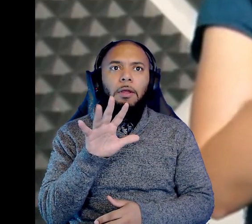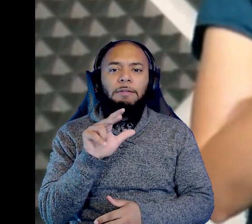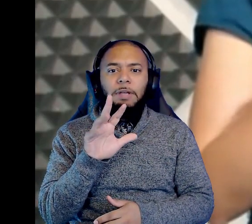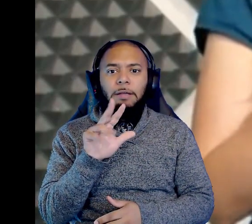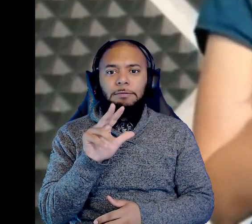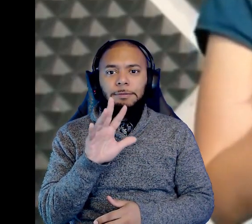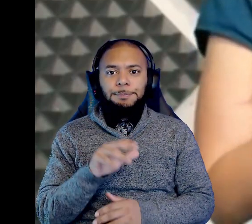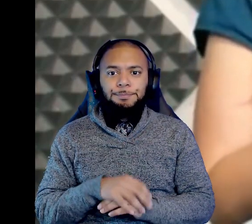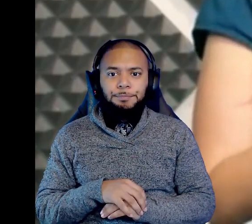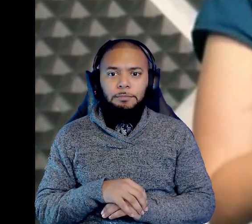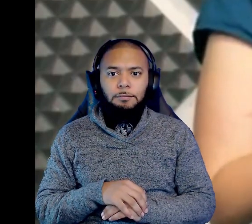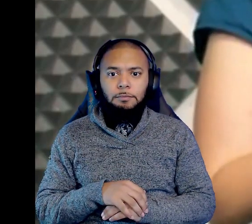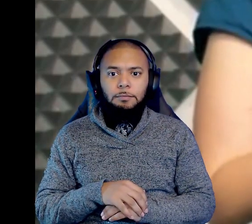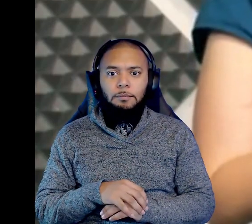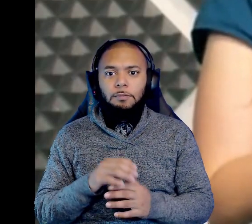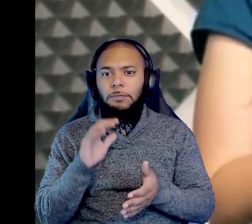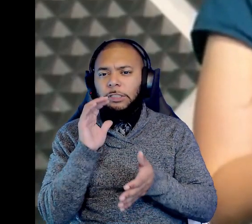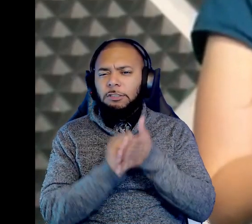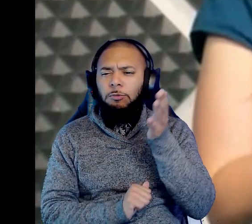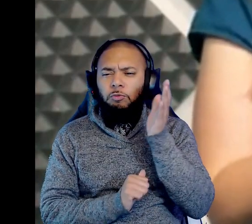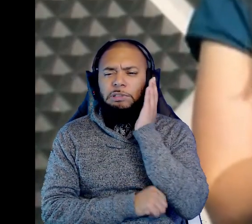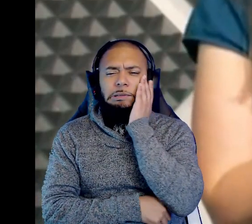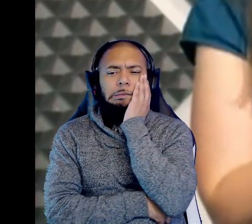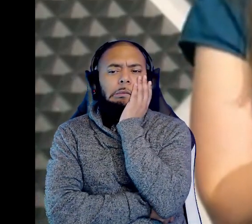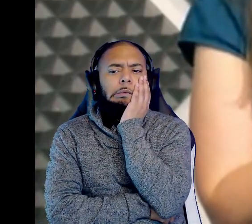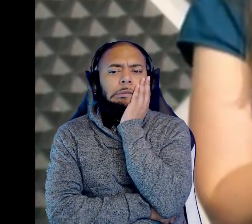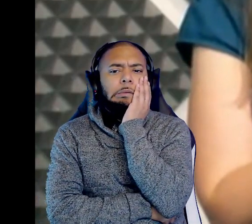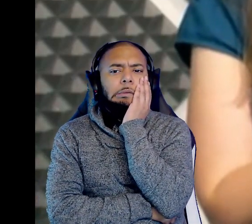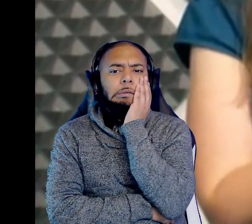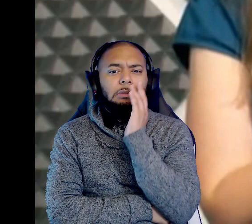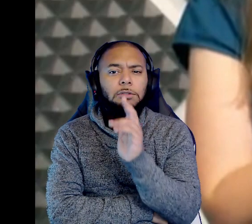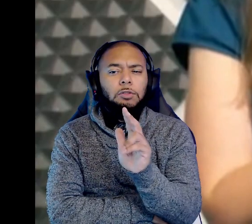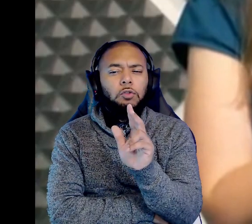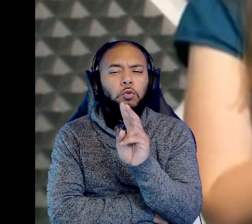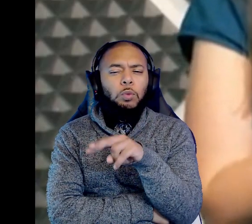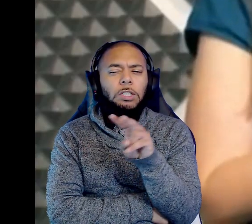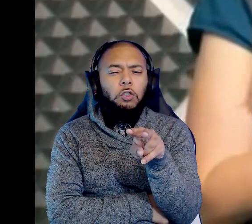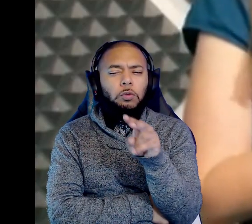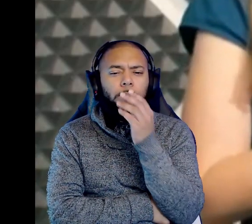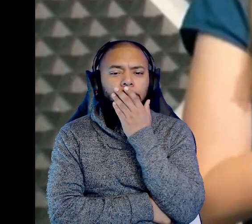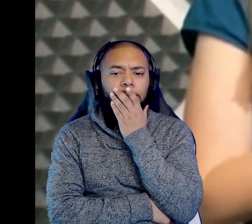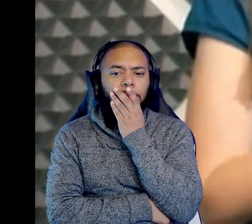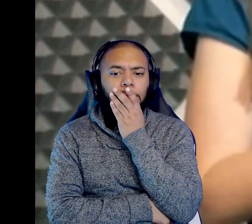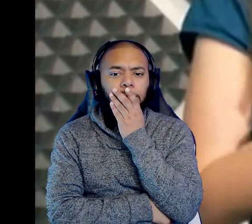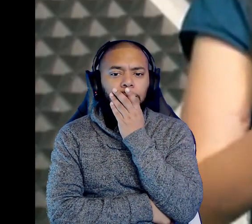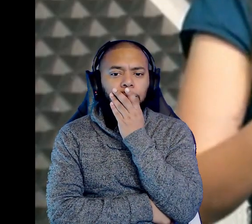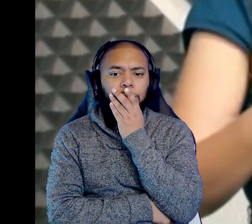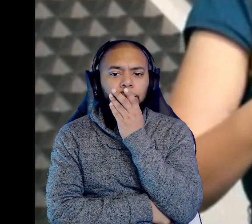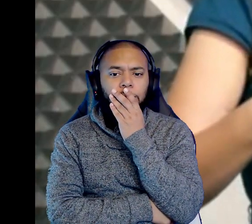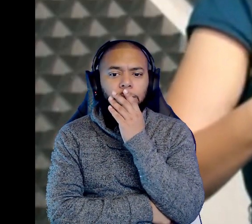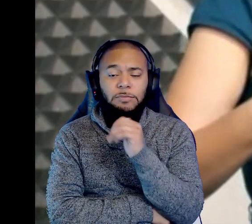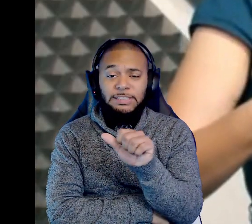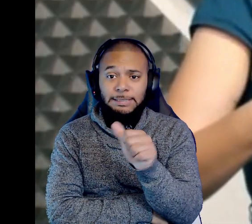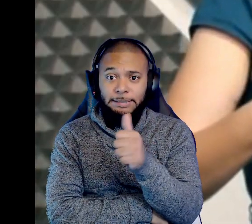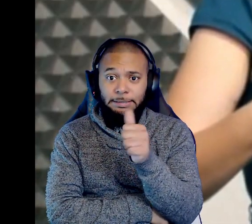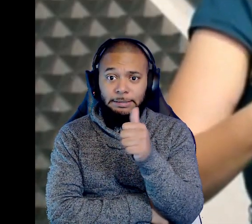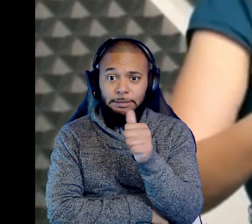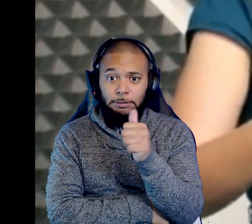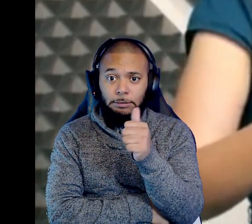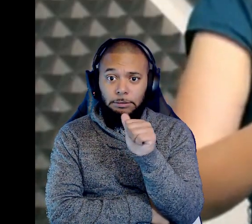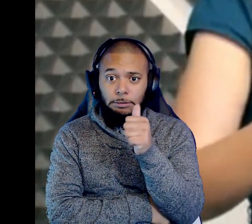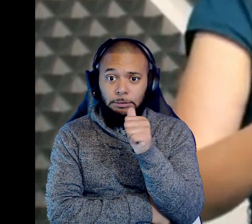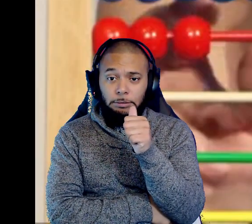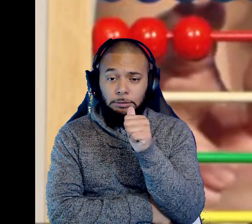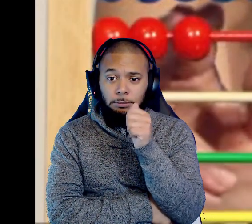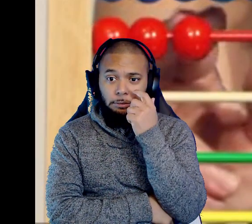135, and let's say that we want to subtract 22. Okay, well first I would look at my tens row, which is right here.